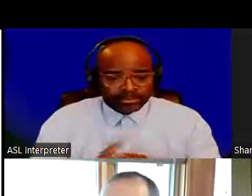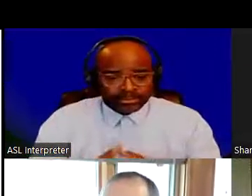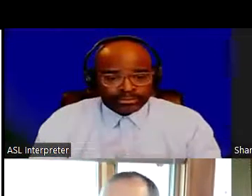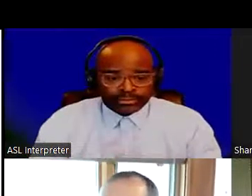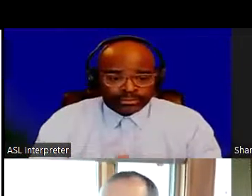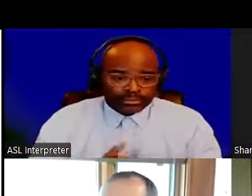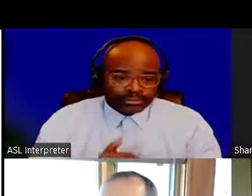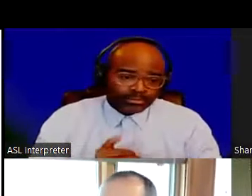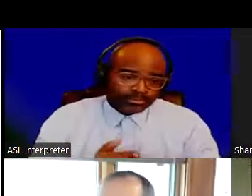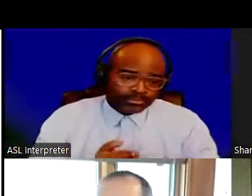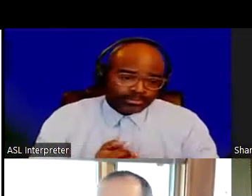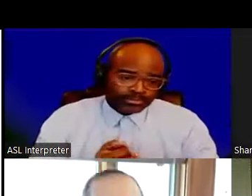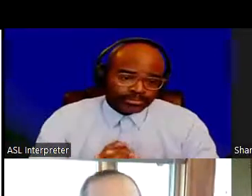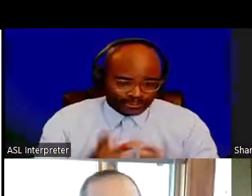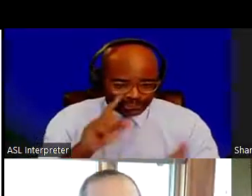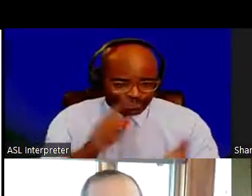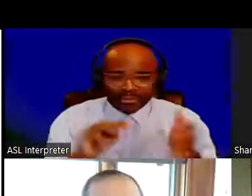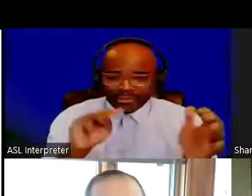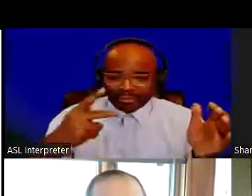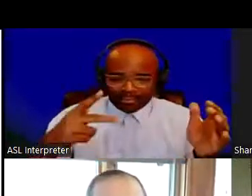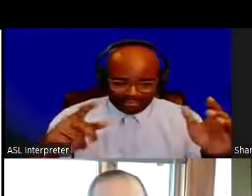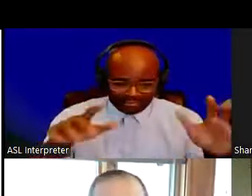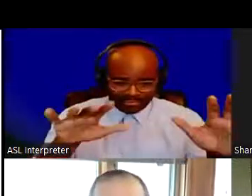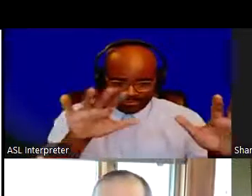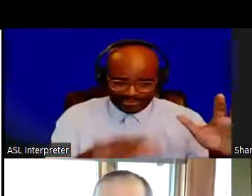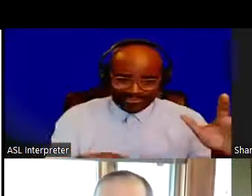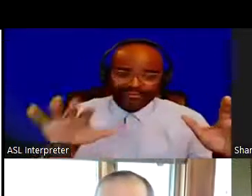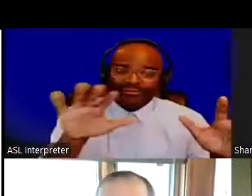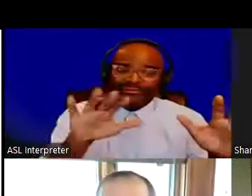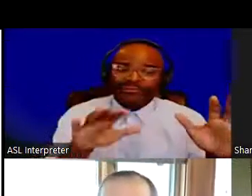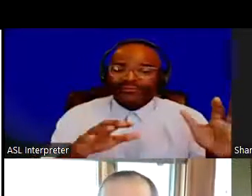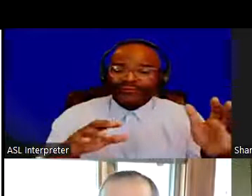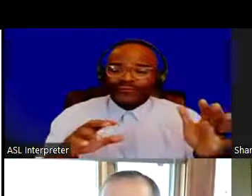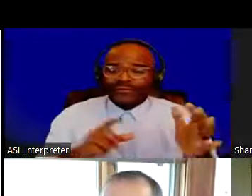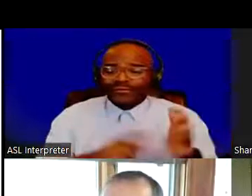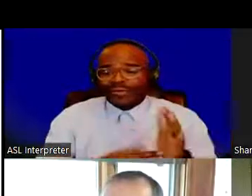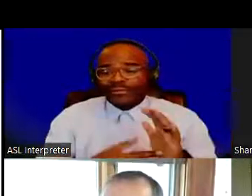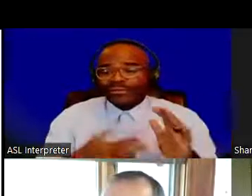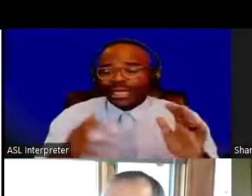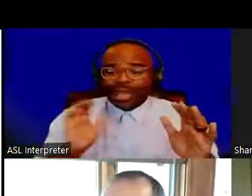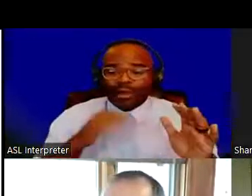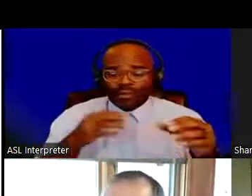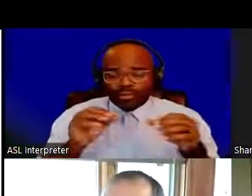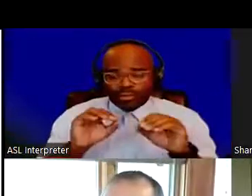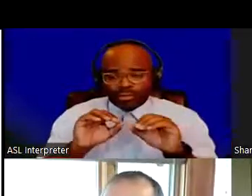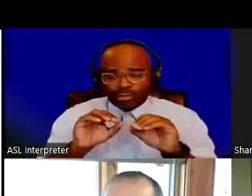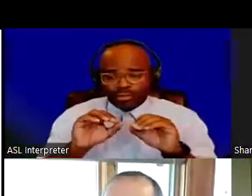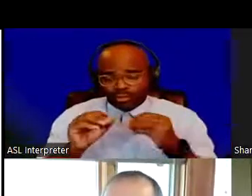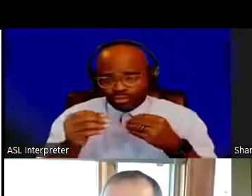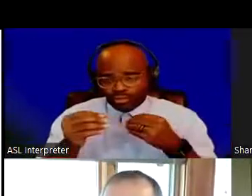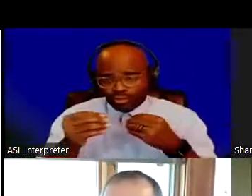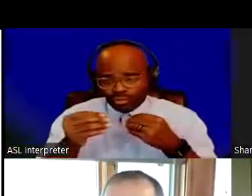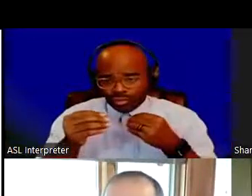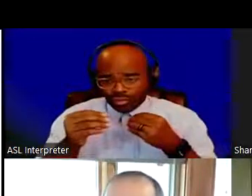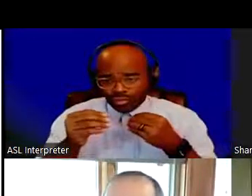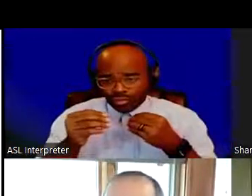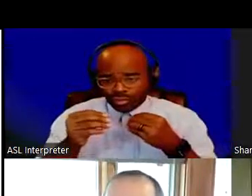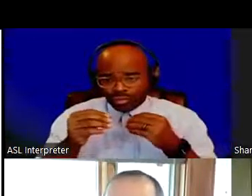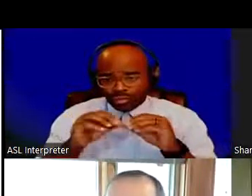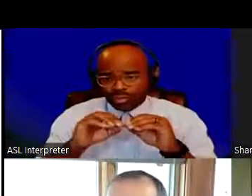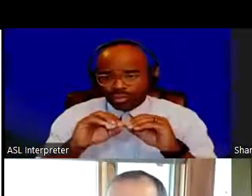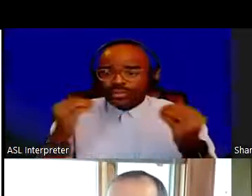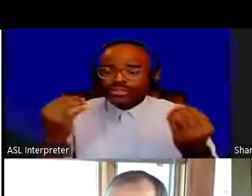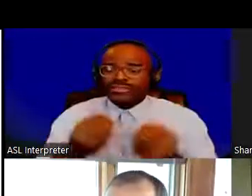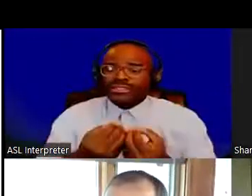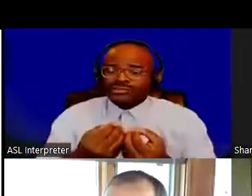dots on the map. Yeah. This is a reflection of our organizational footprint at NIAX